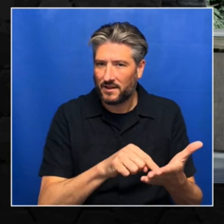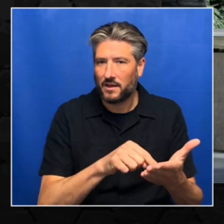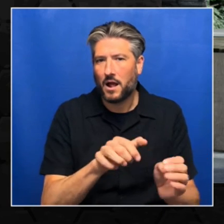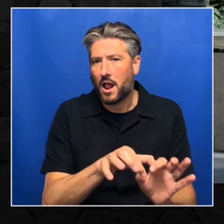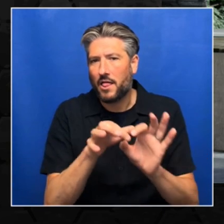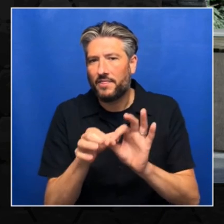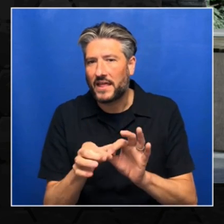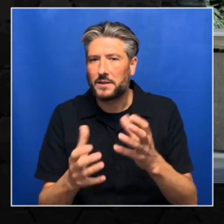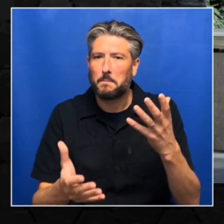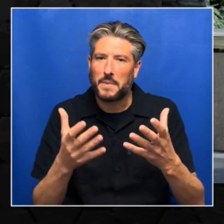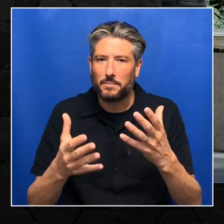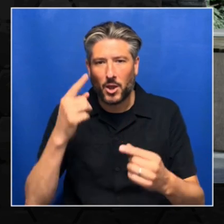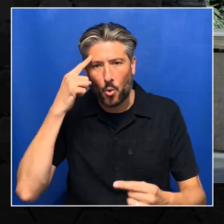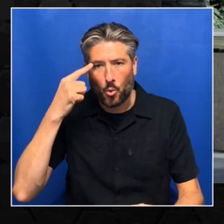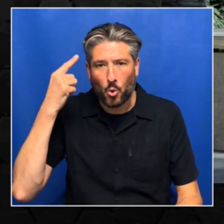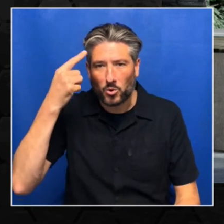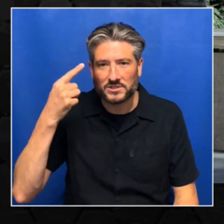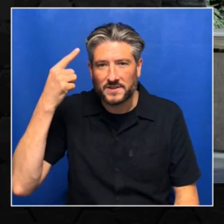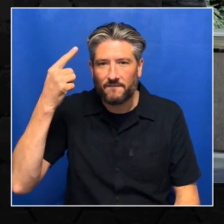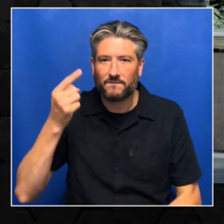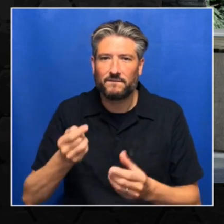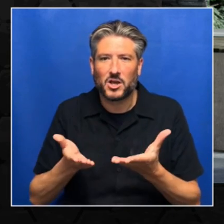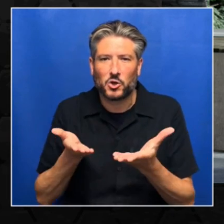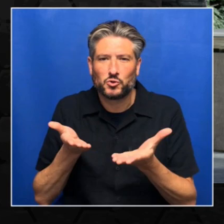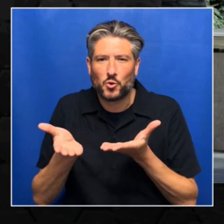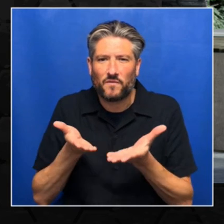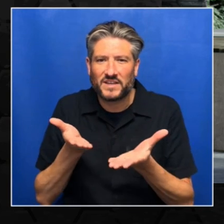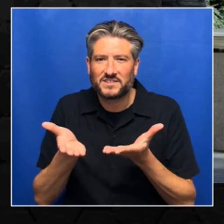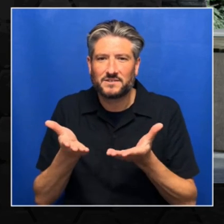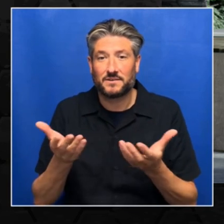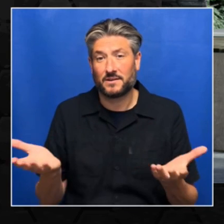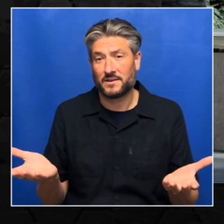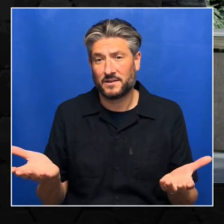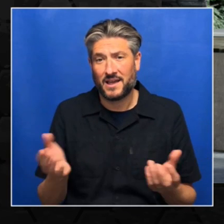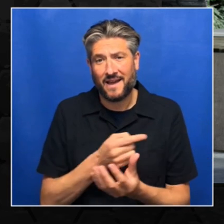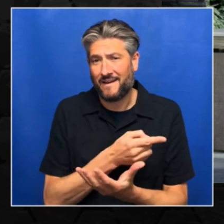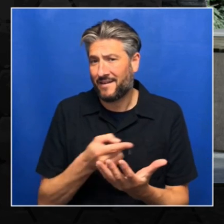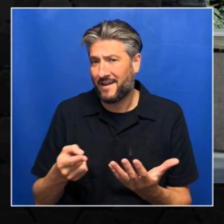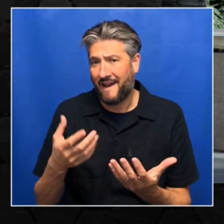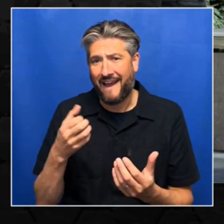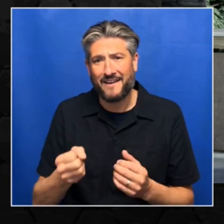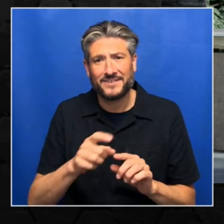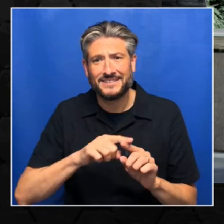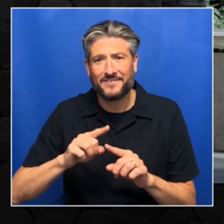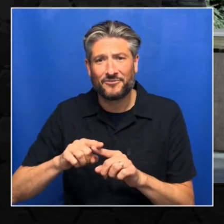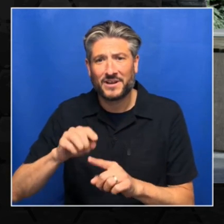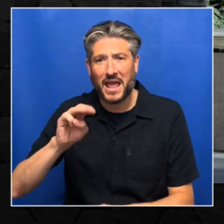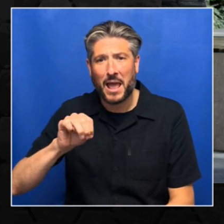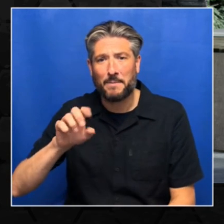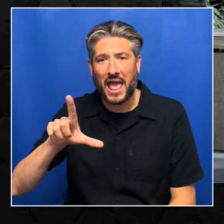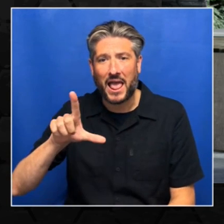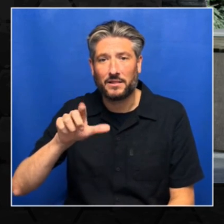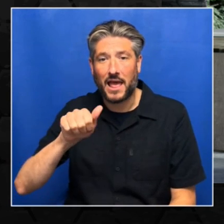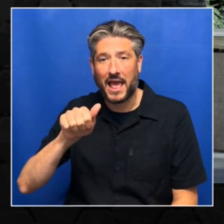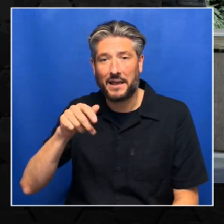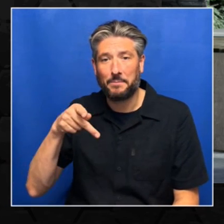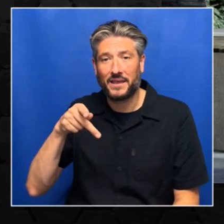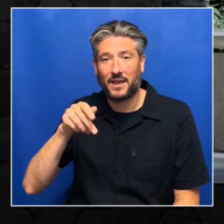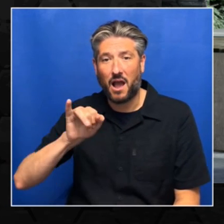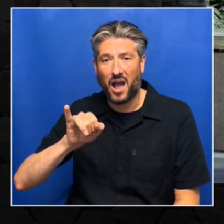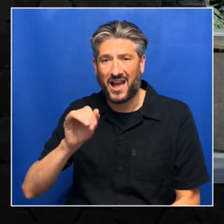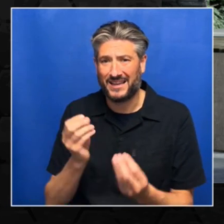vision, or probably there are so many wonderful machine learning APIs out there. If you have a general kind